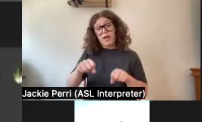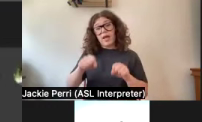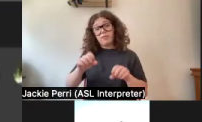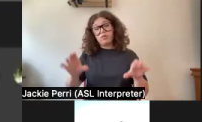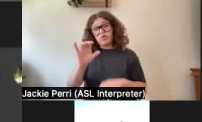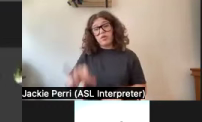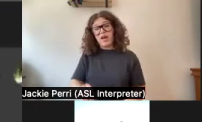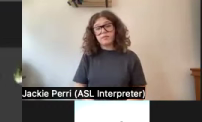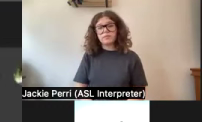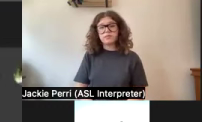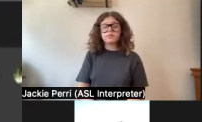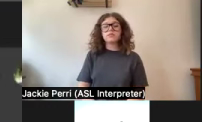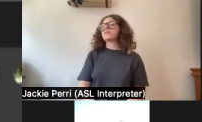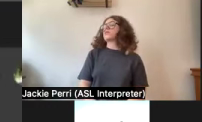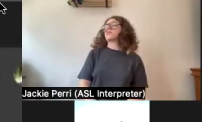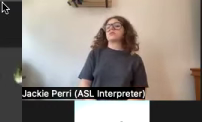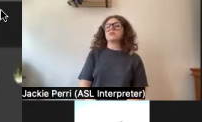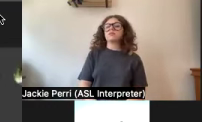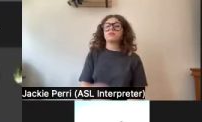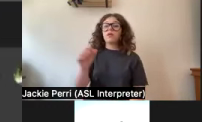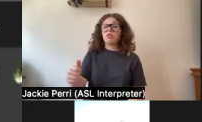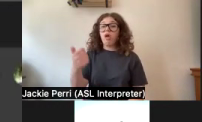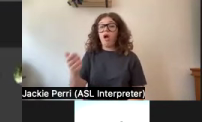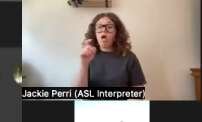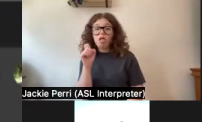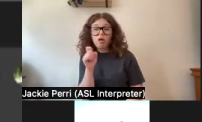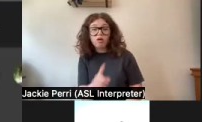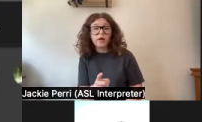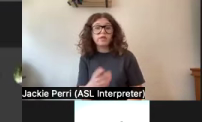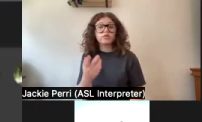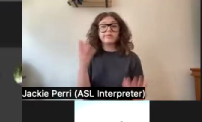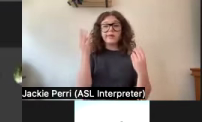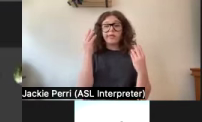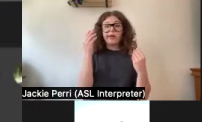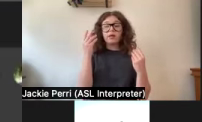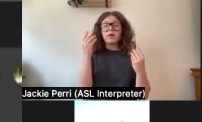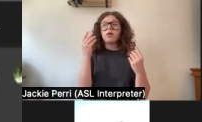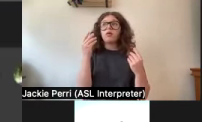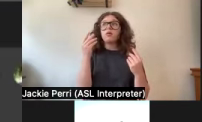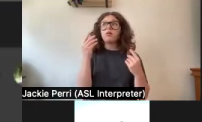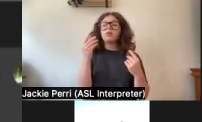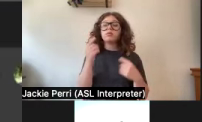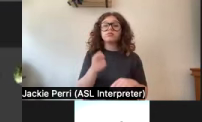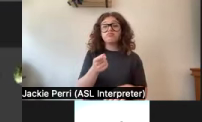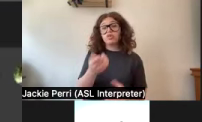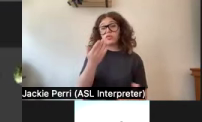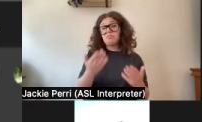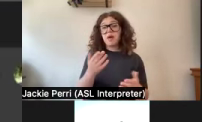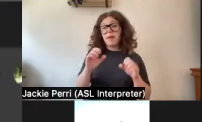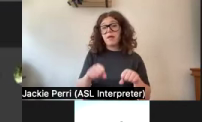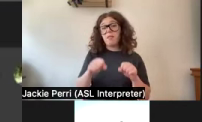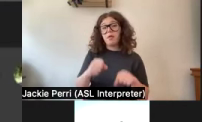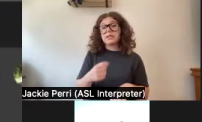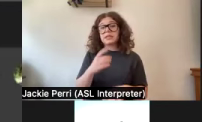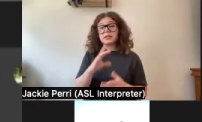But, and so the other question, to think though, is like, you can, you might be able to say, okay, I